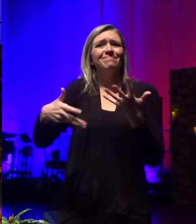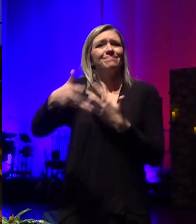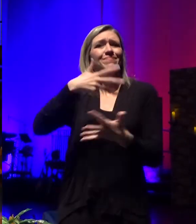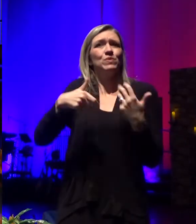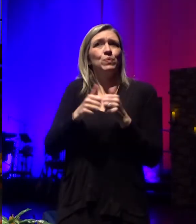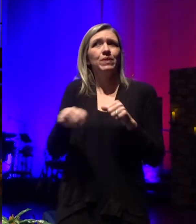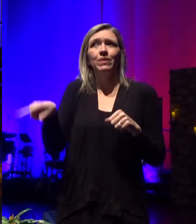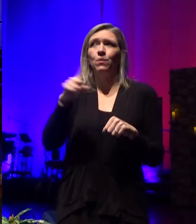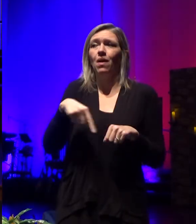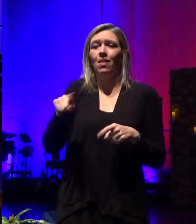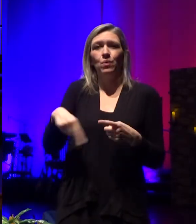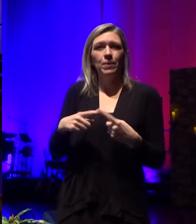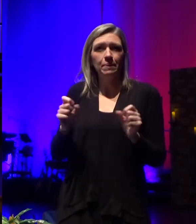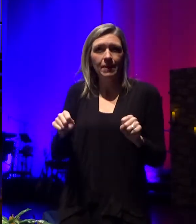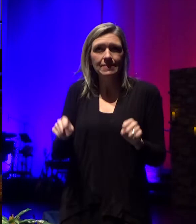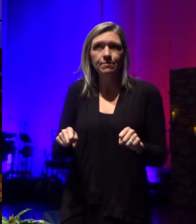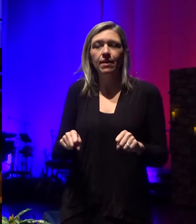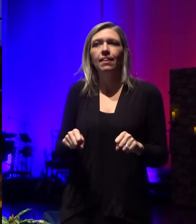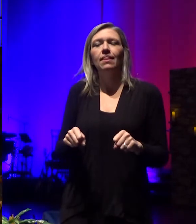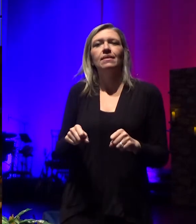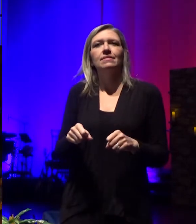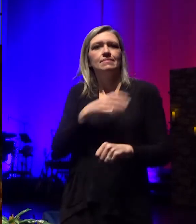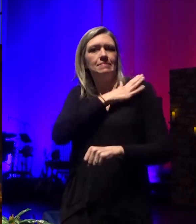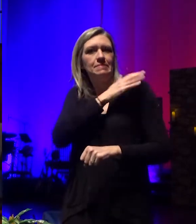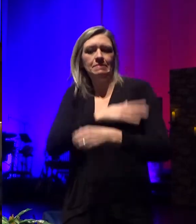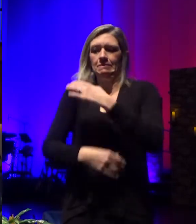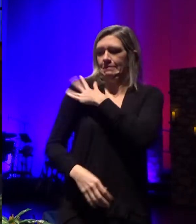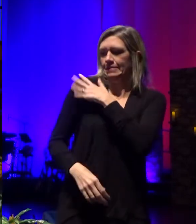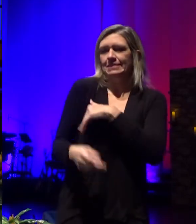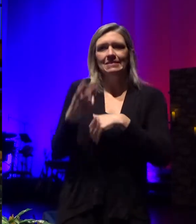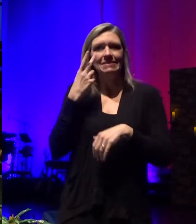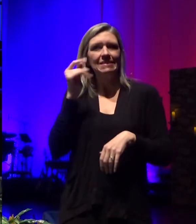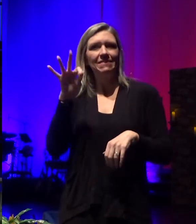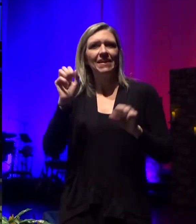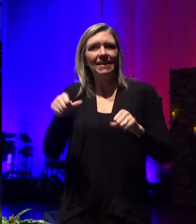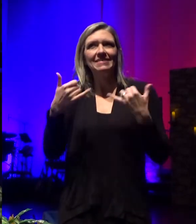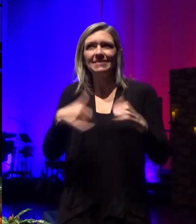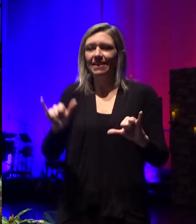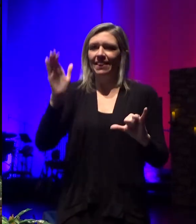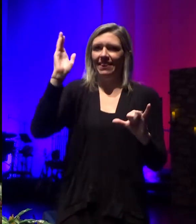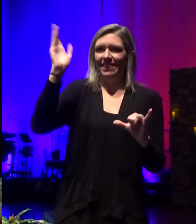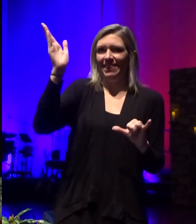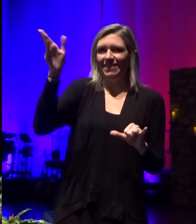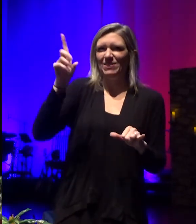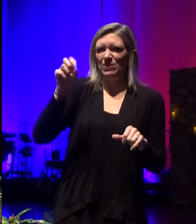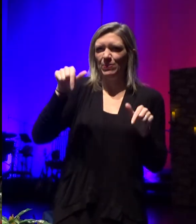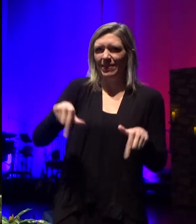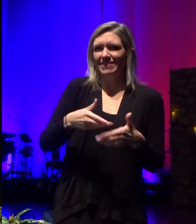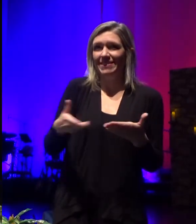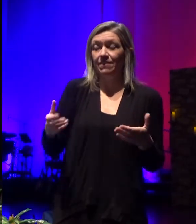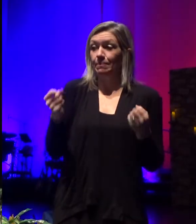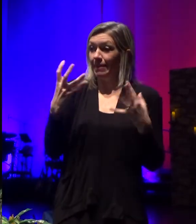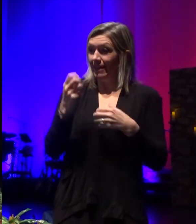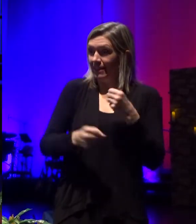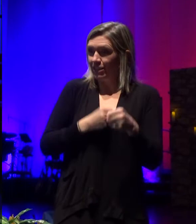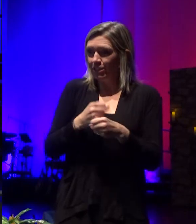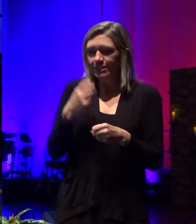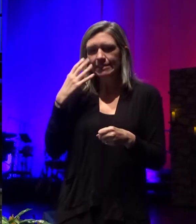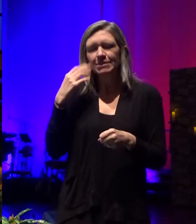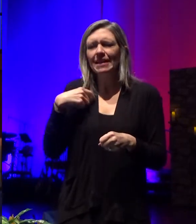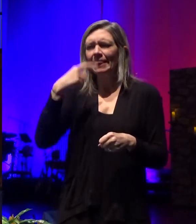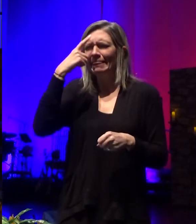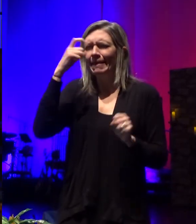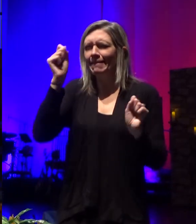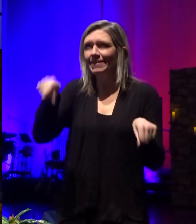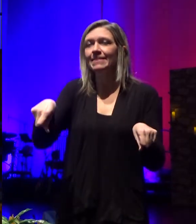and knock off some rust and see if I can still do this stuff. After this many years, I think I can. But